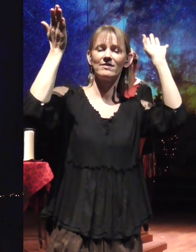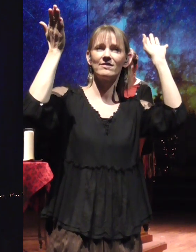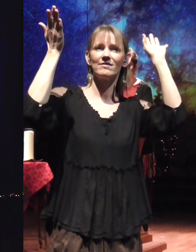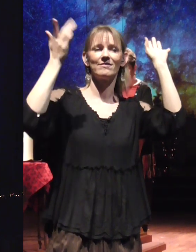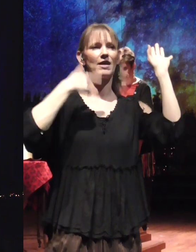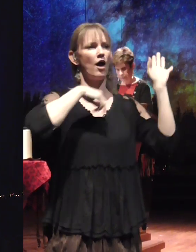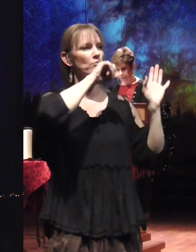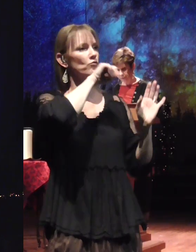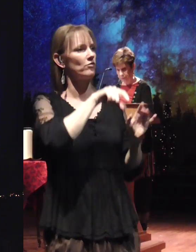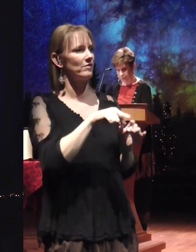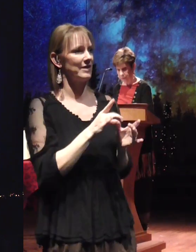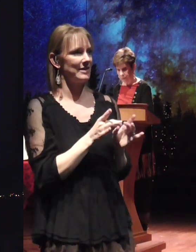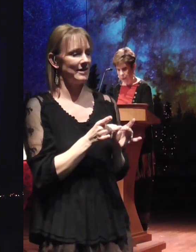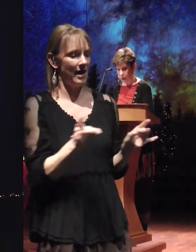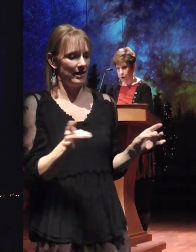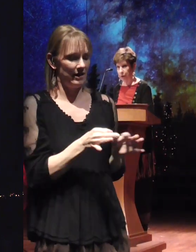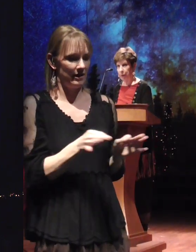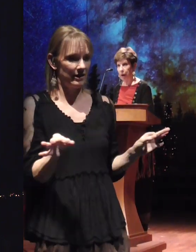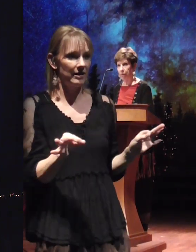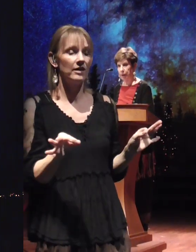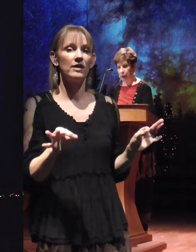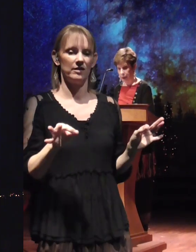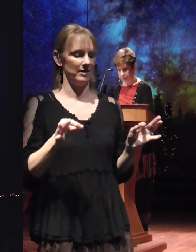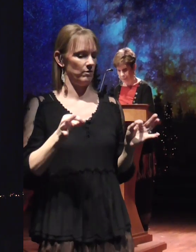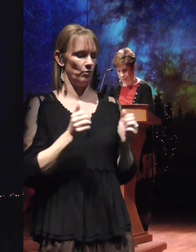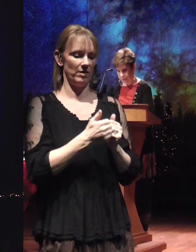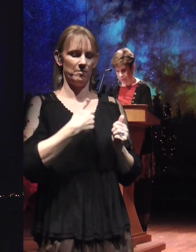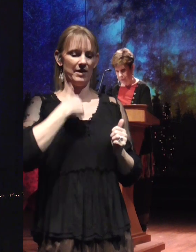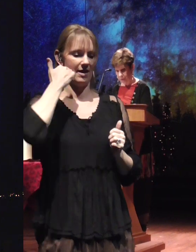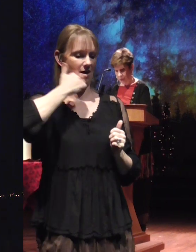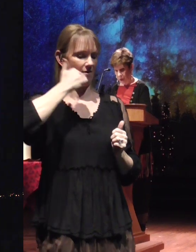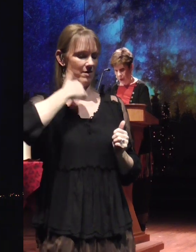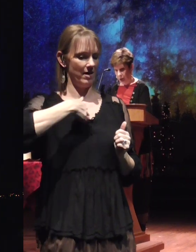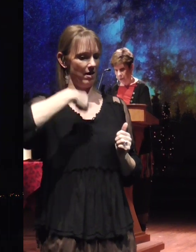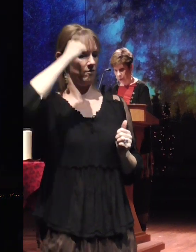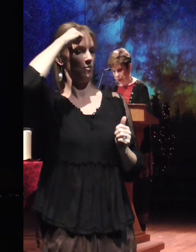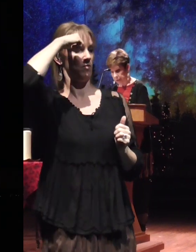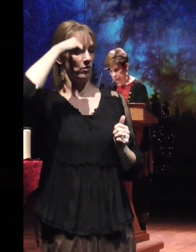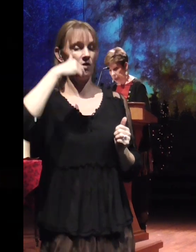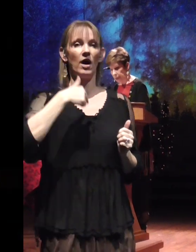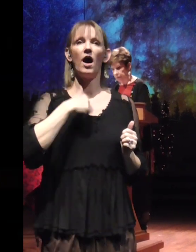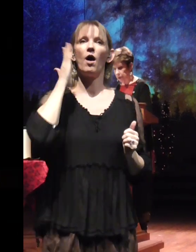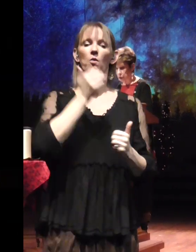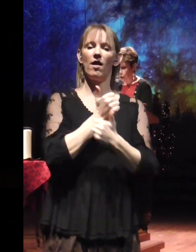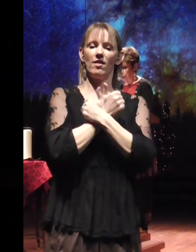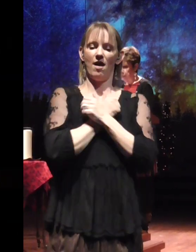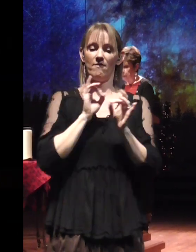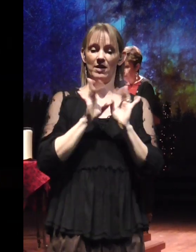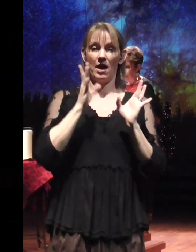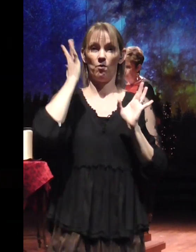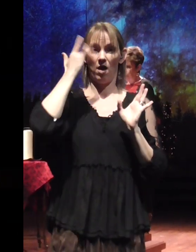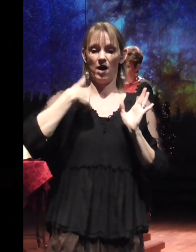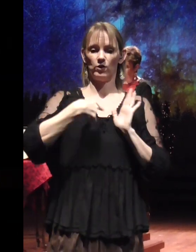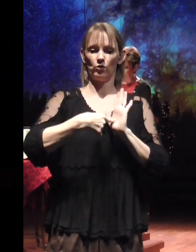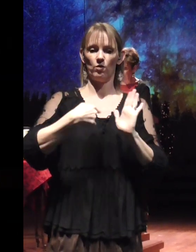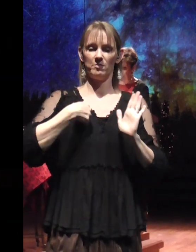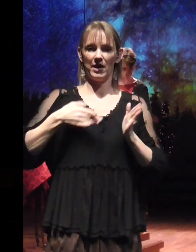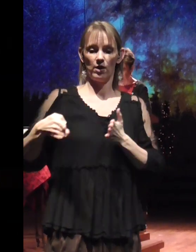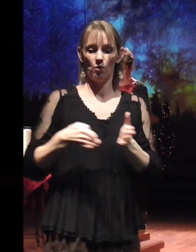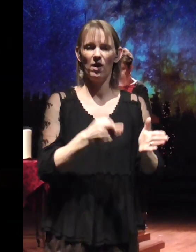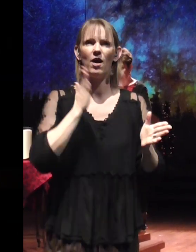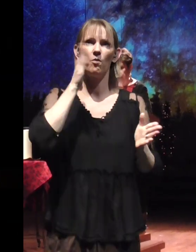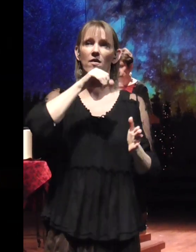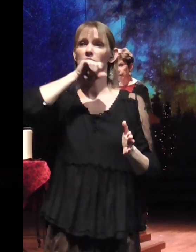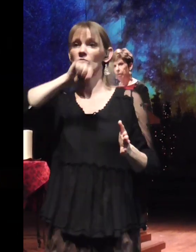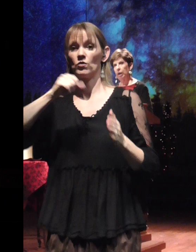And I love this saying. It goes with me every day. I will love the light, for it shows me the way, and I will love